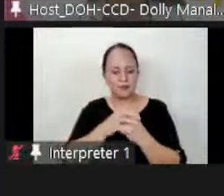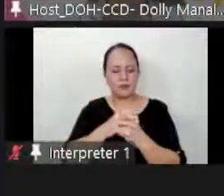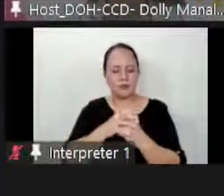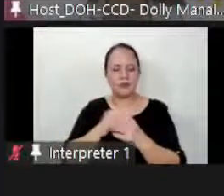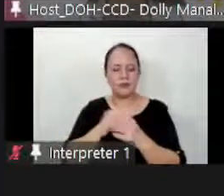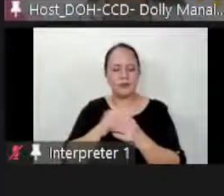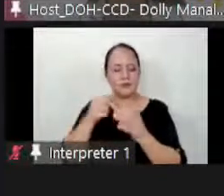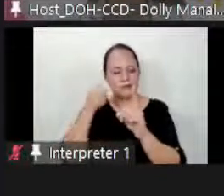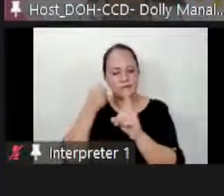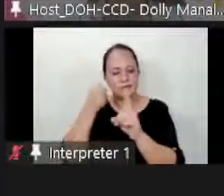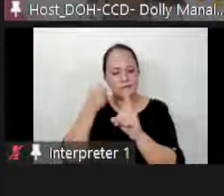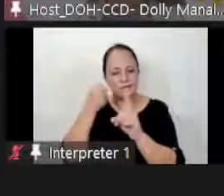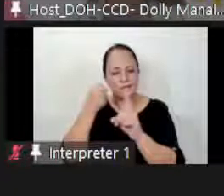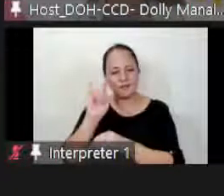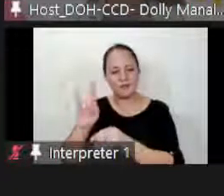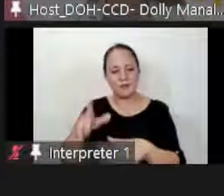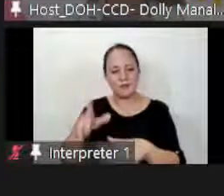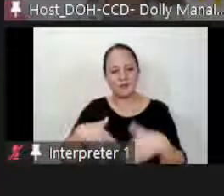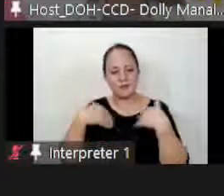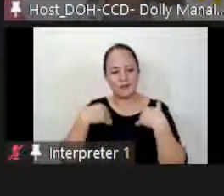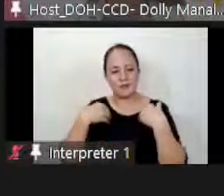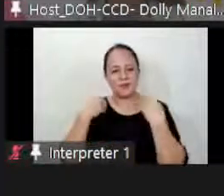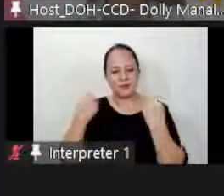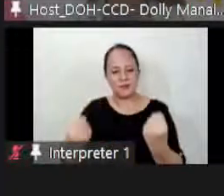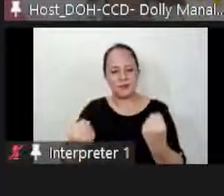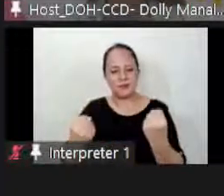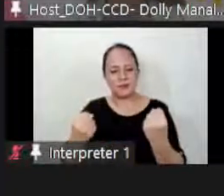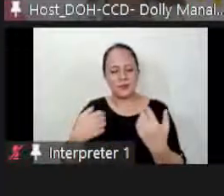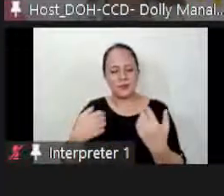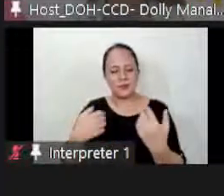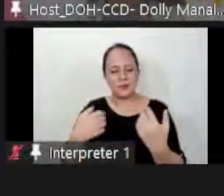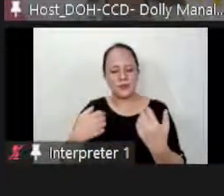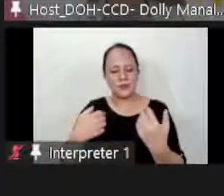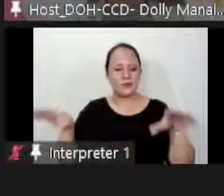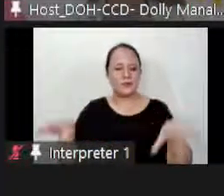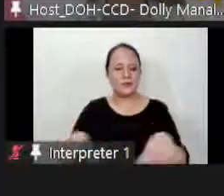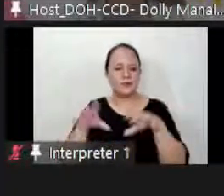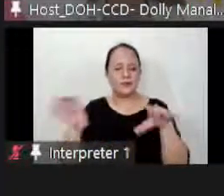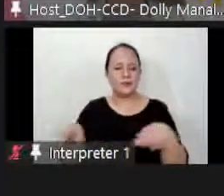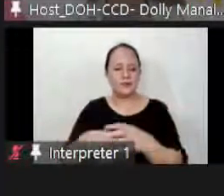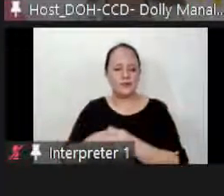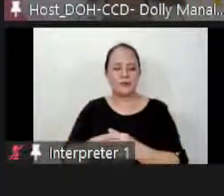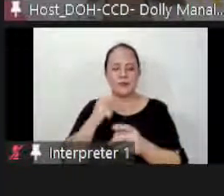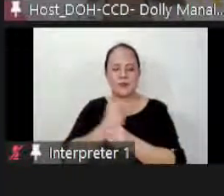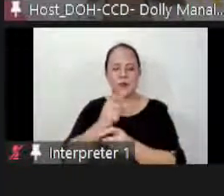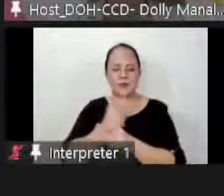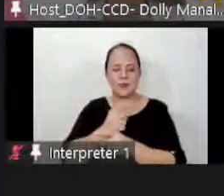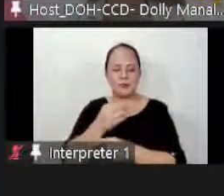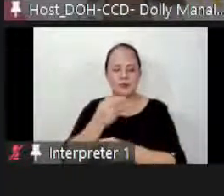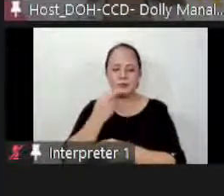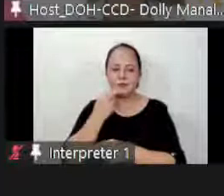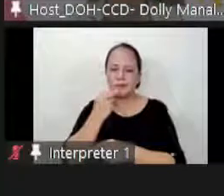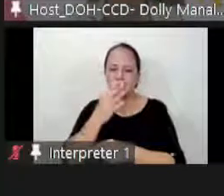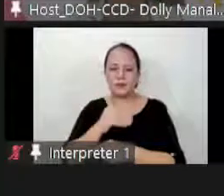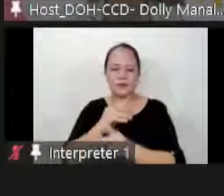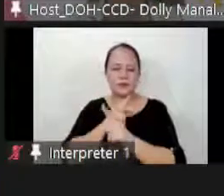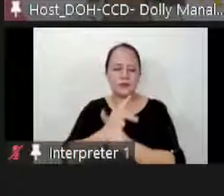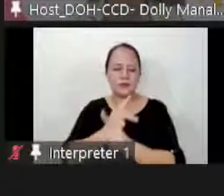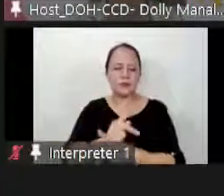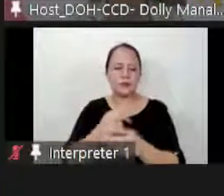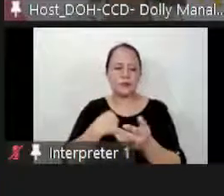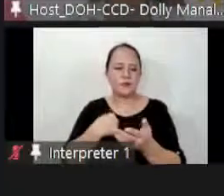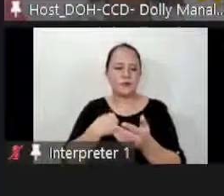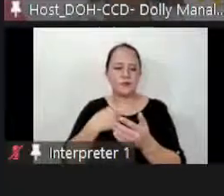effective promotion of healthy lifestyle, physical activity, proper nutrition, and prevention of smoking and